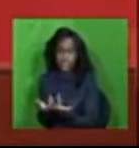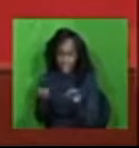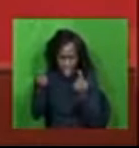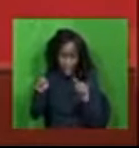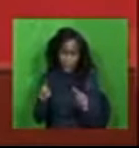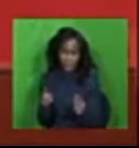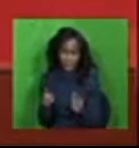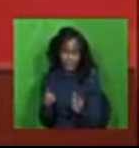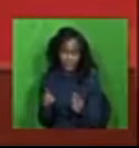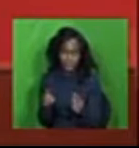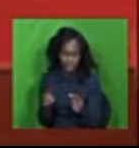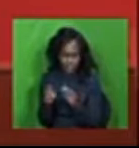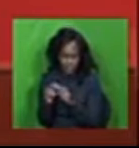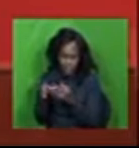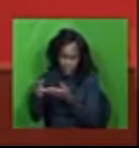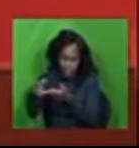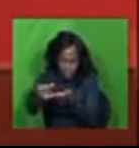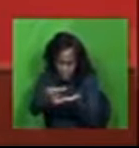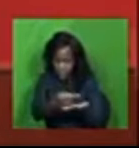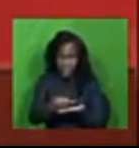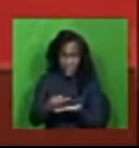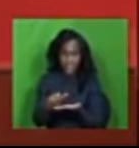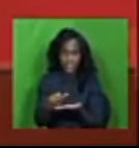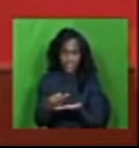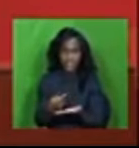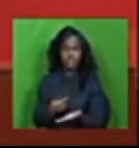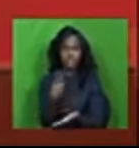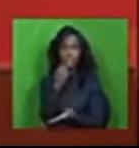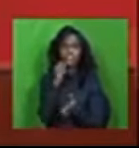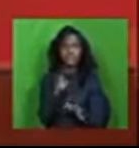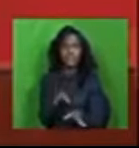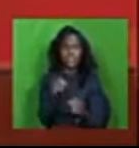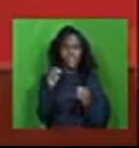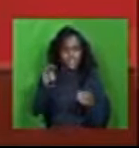and there were discussions, and as speaker, I have to be briefed.